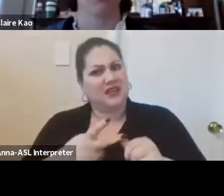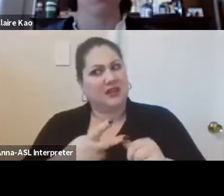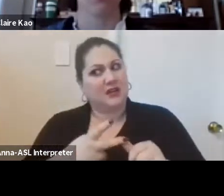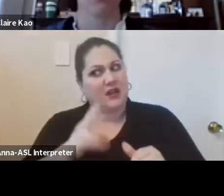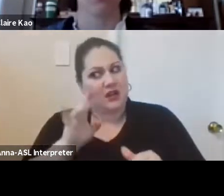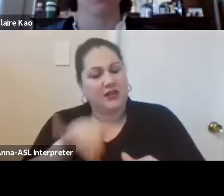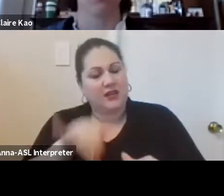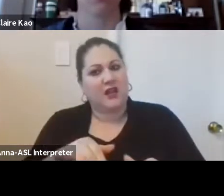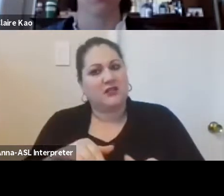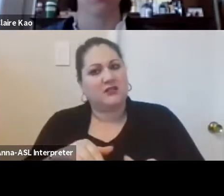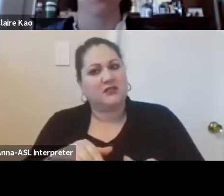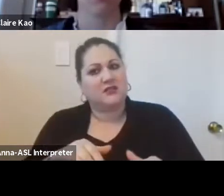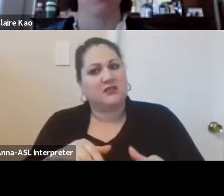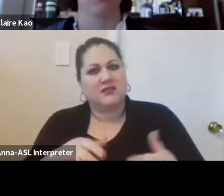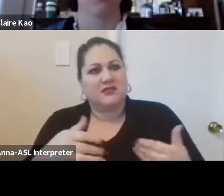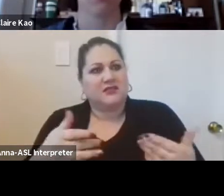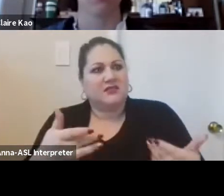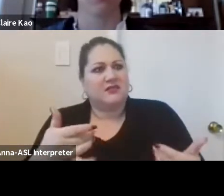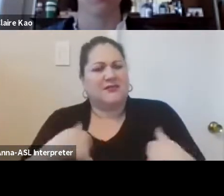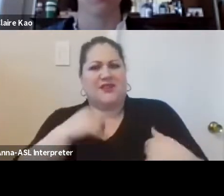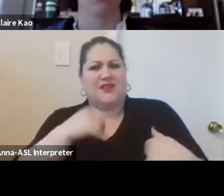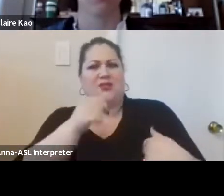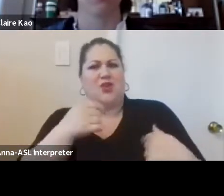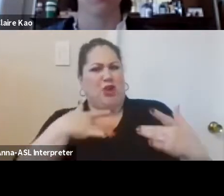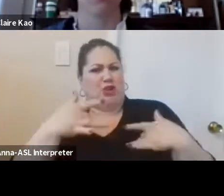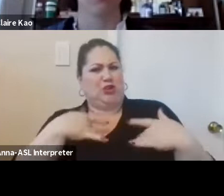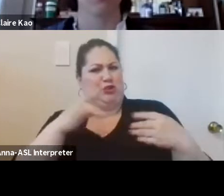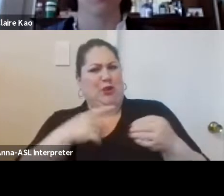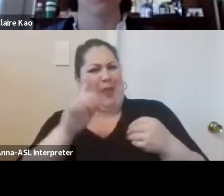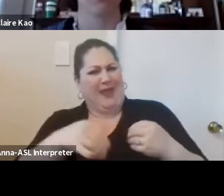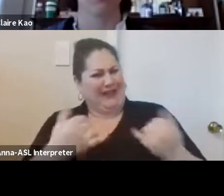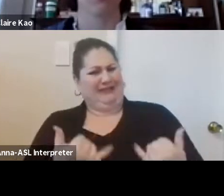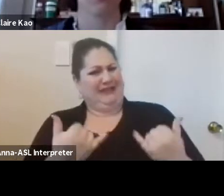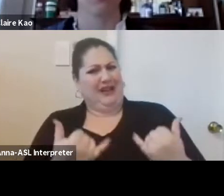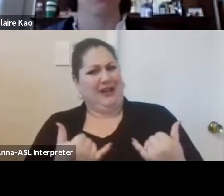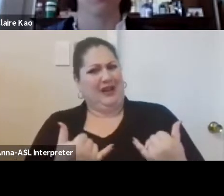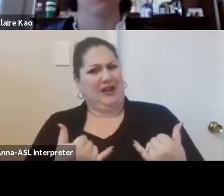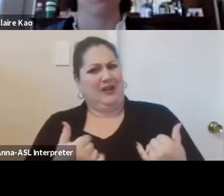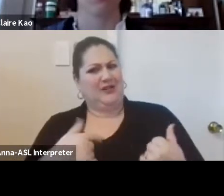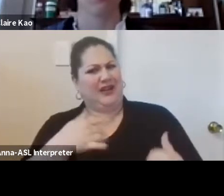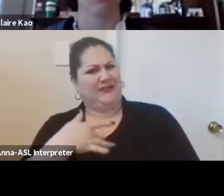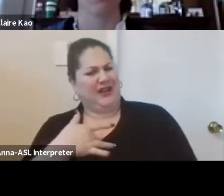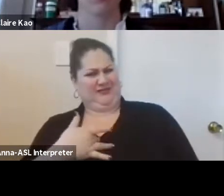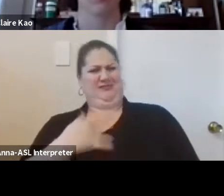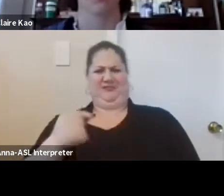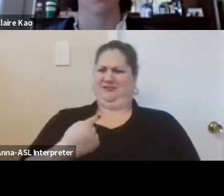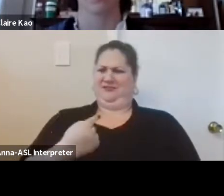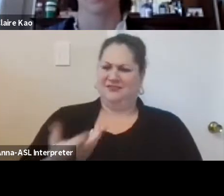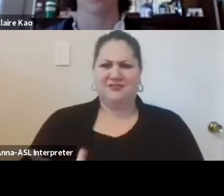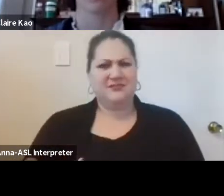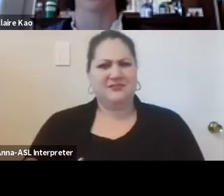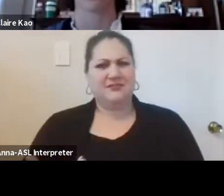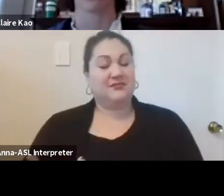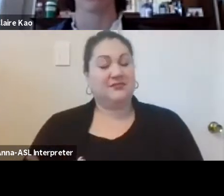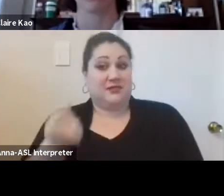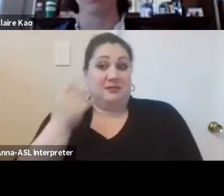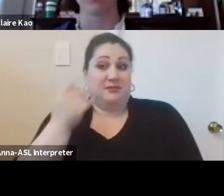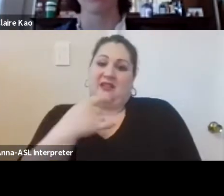or even thinking about at this moment. I was offended, but I could not say anything at the time. And